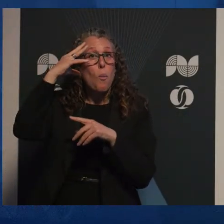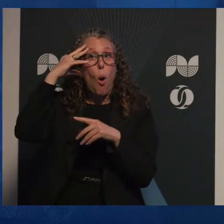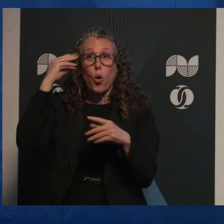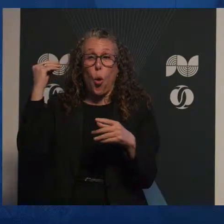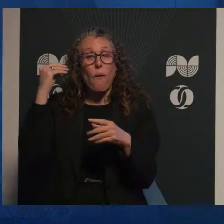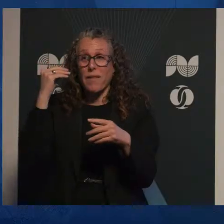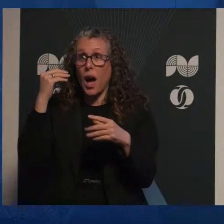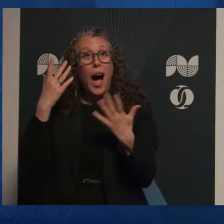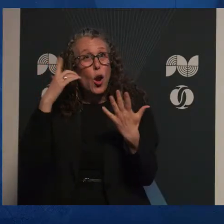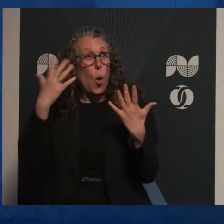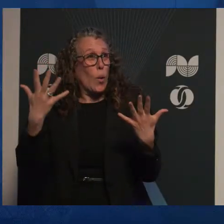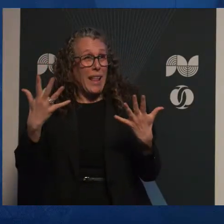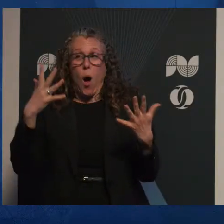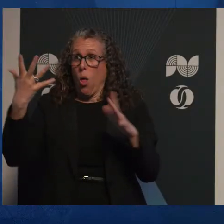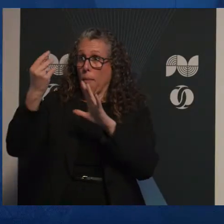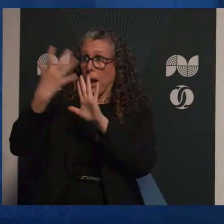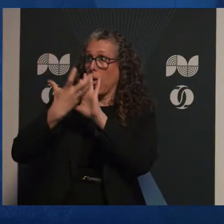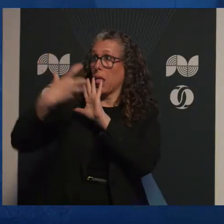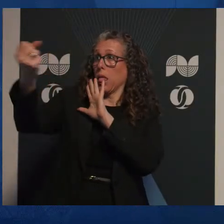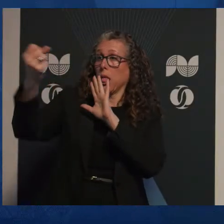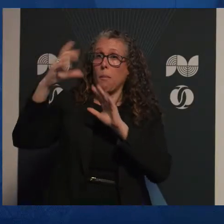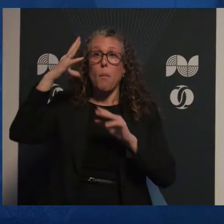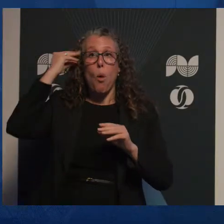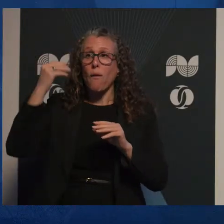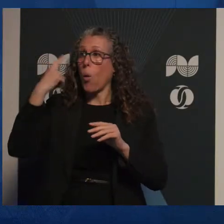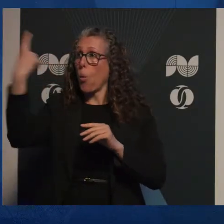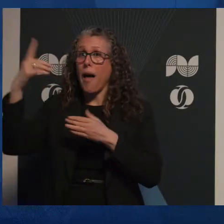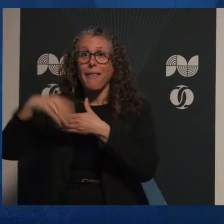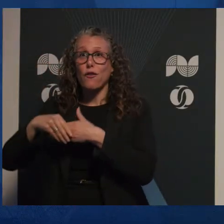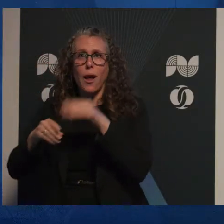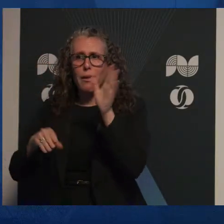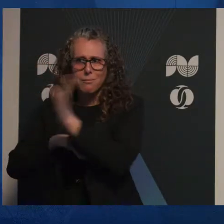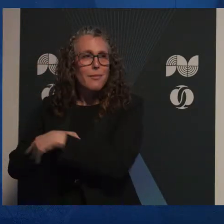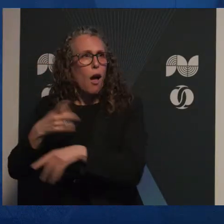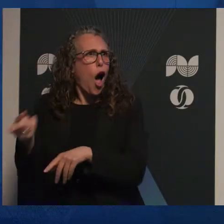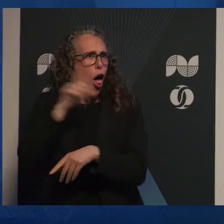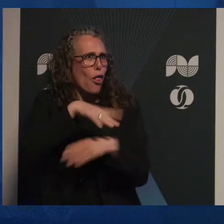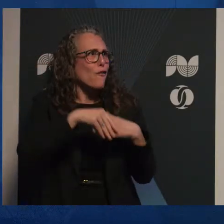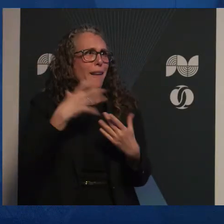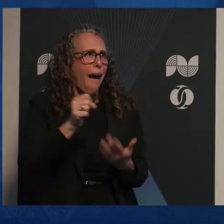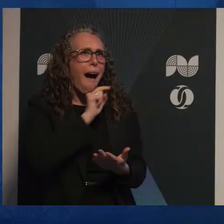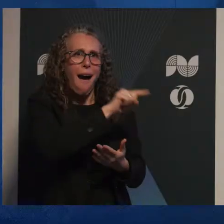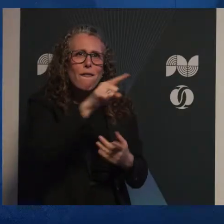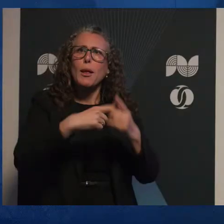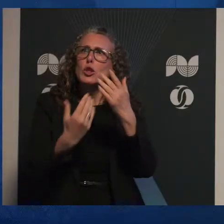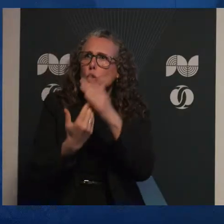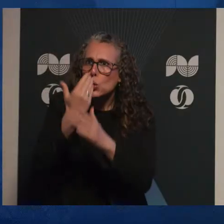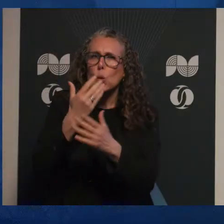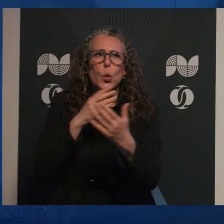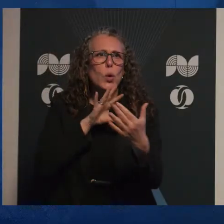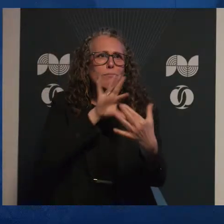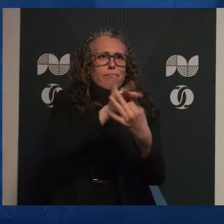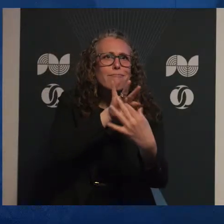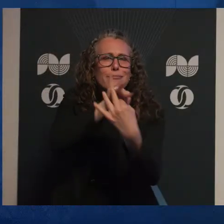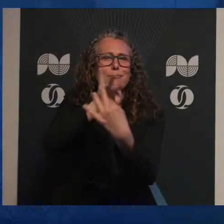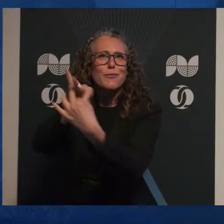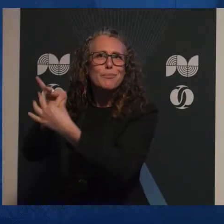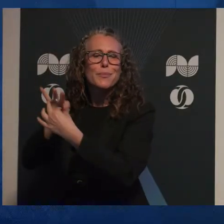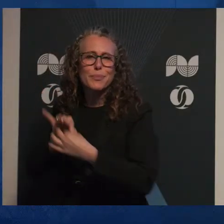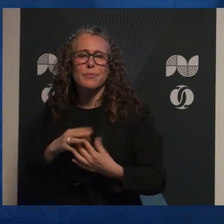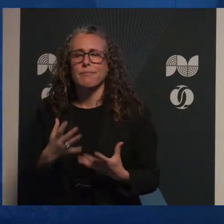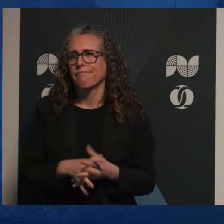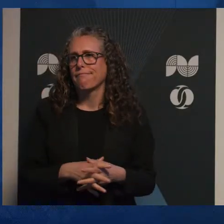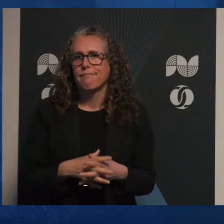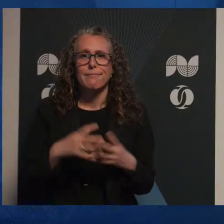this, has very strong friends, and we're building new friendships and new relationships, and we're seeing, for